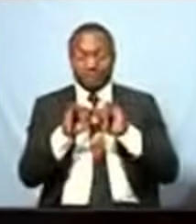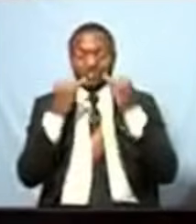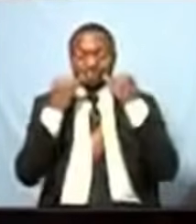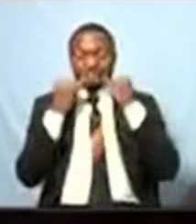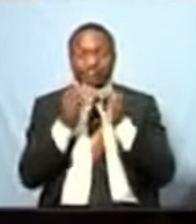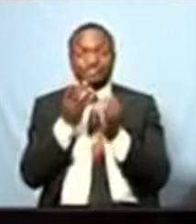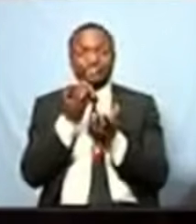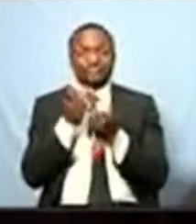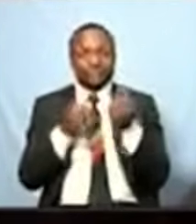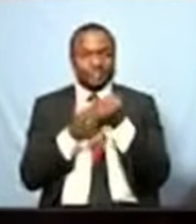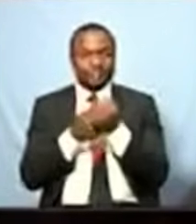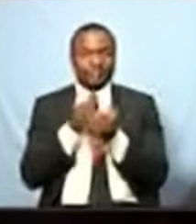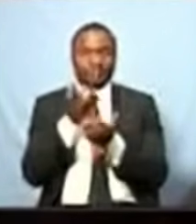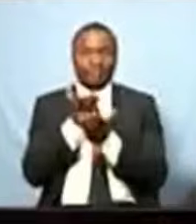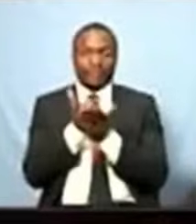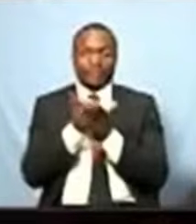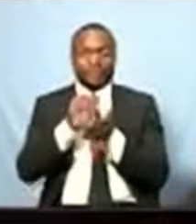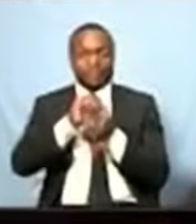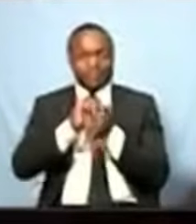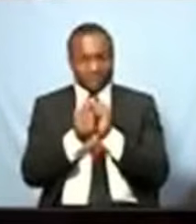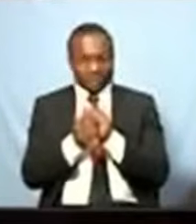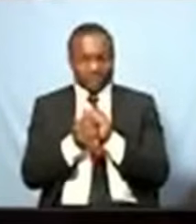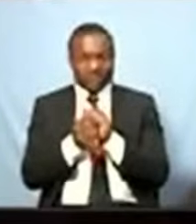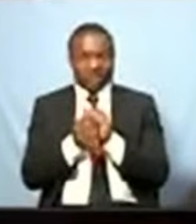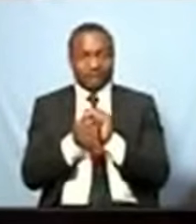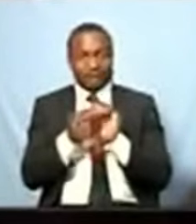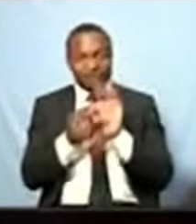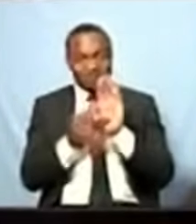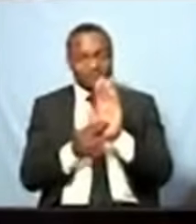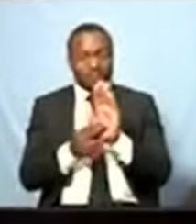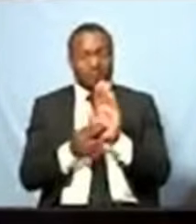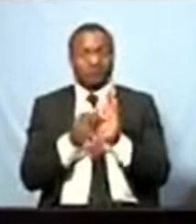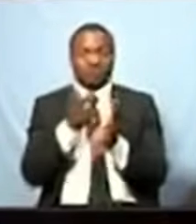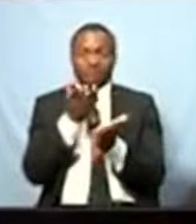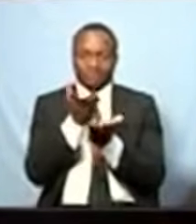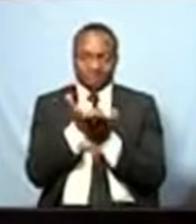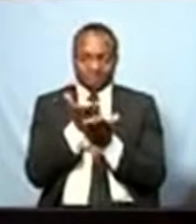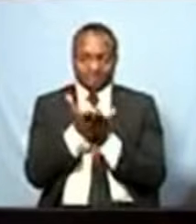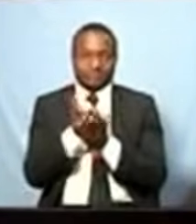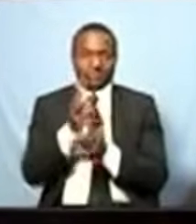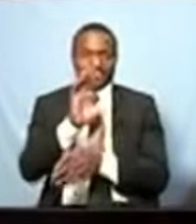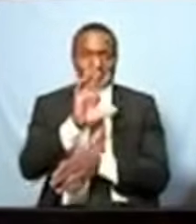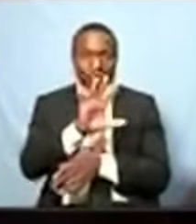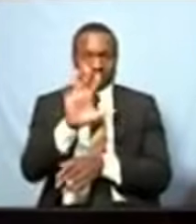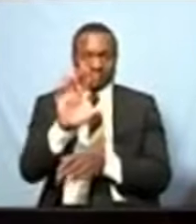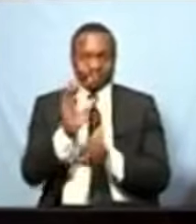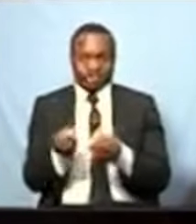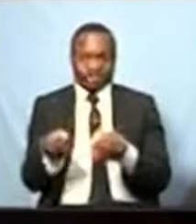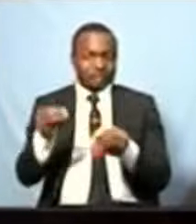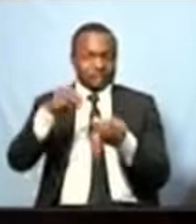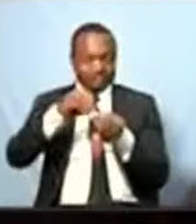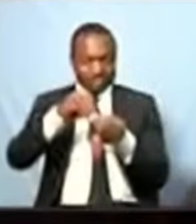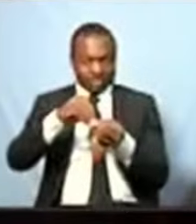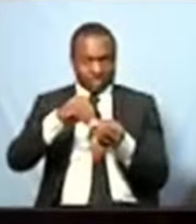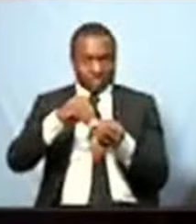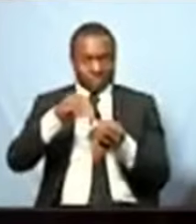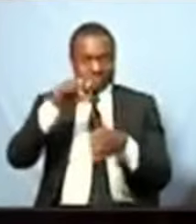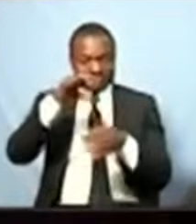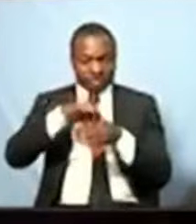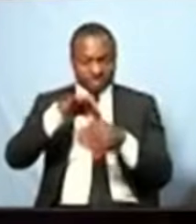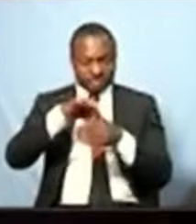the proposed amendment is a schedule showing the proposed 55 additional